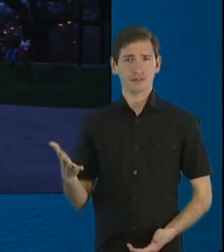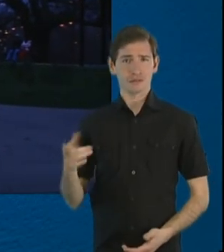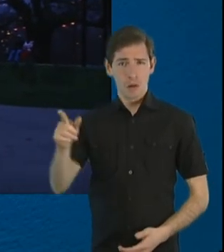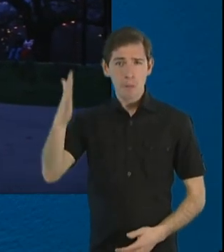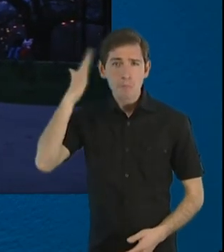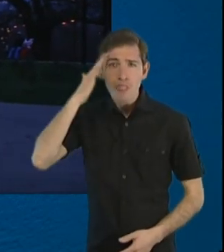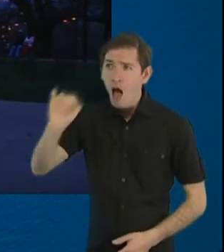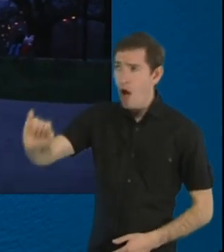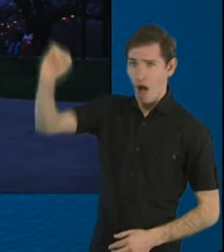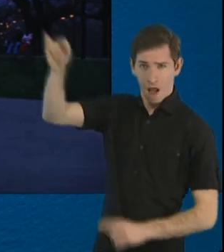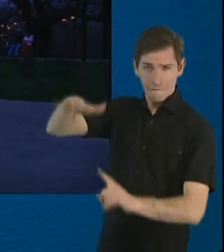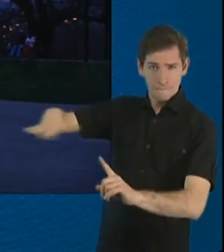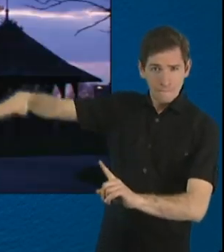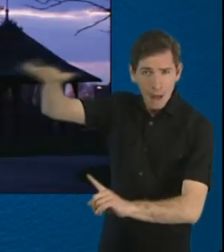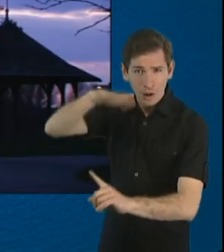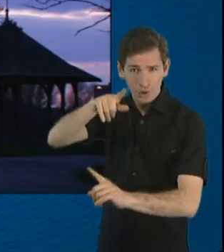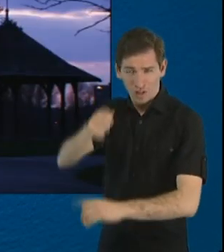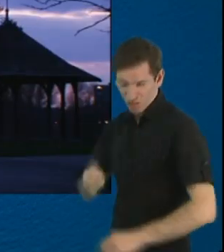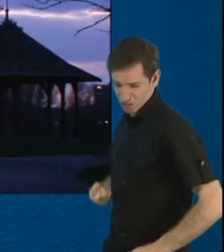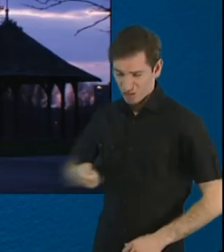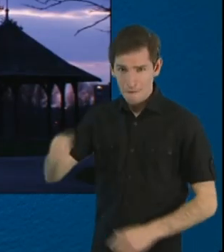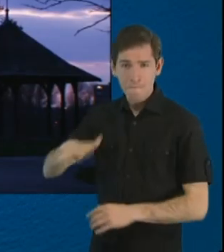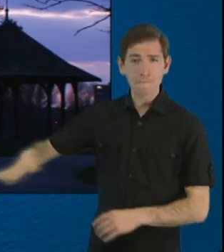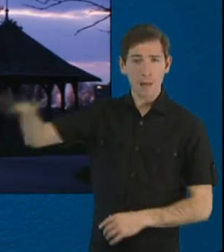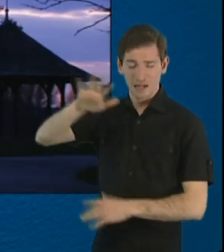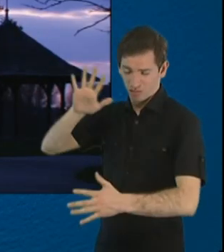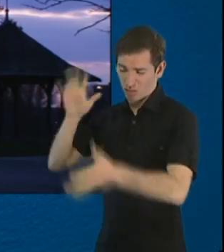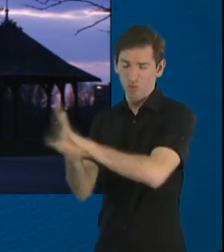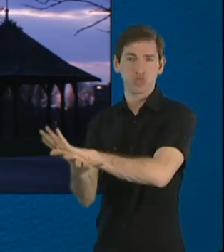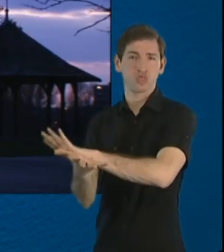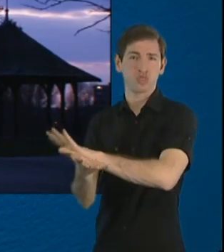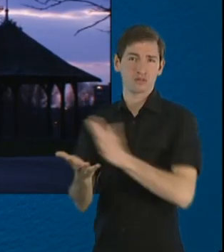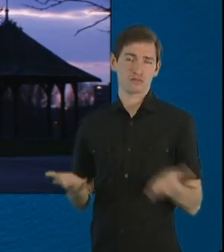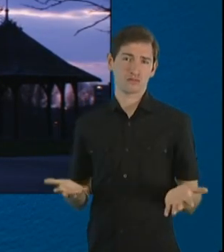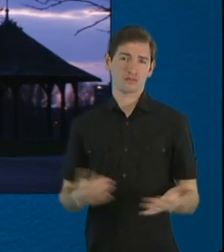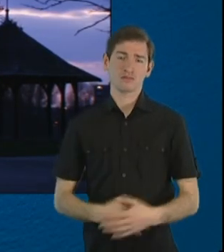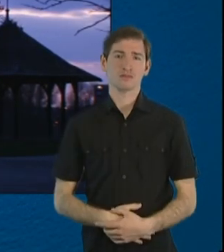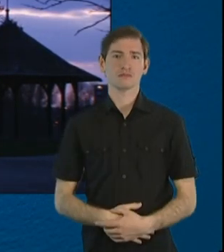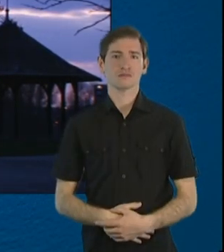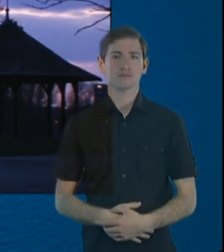That's a mother's child. That's a family. You've taken a chunk out of a whole family's heart.